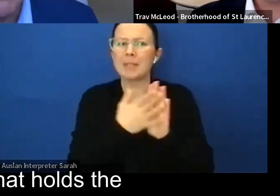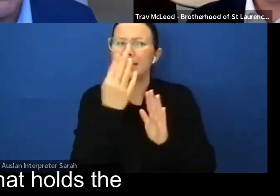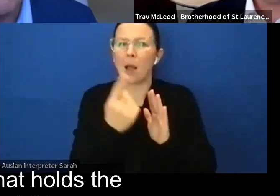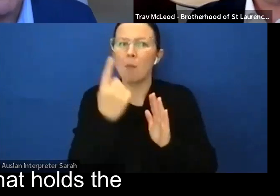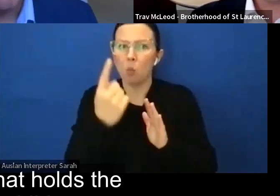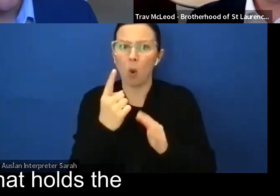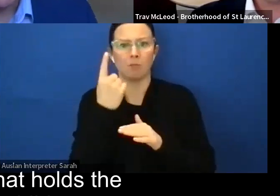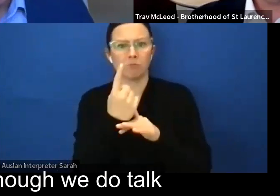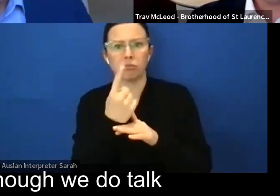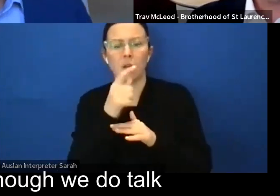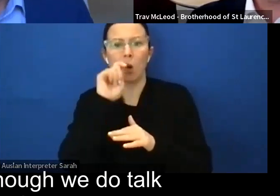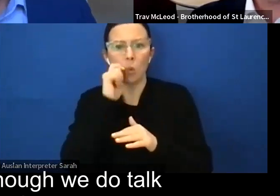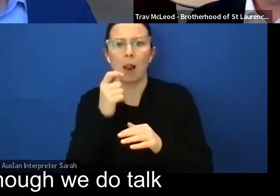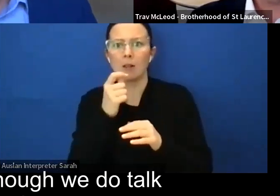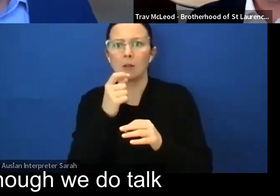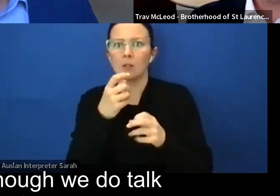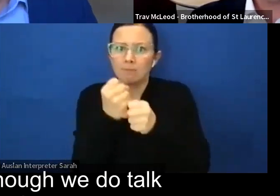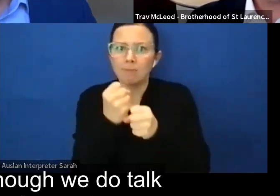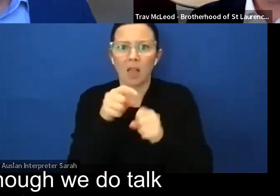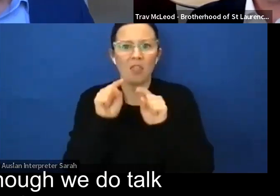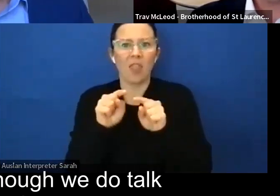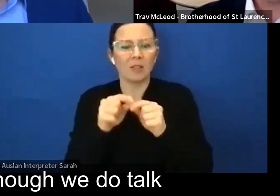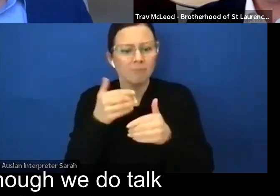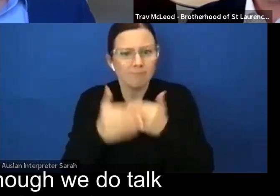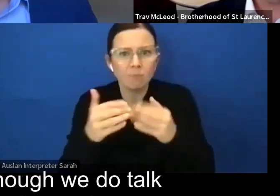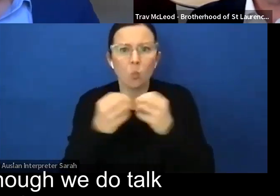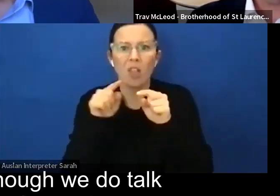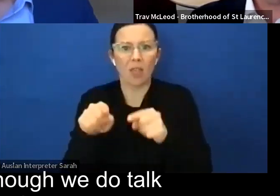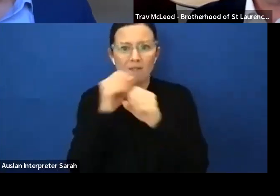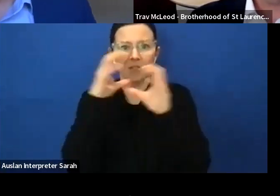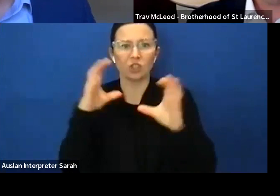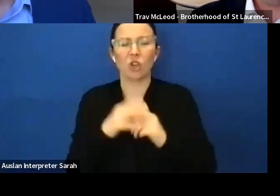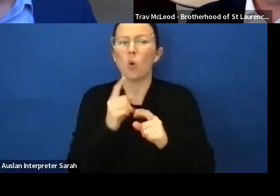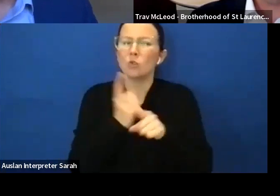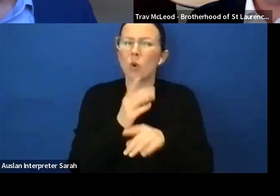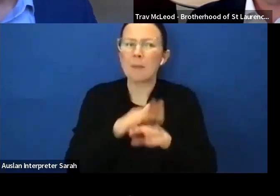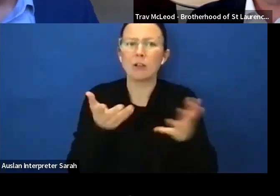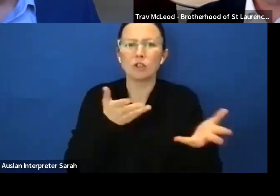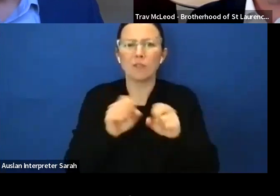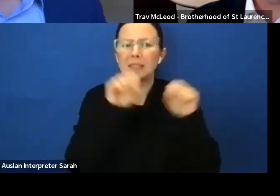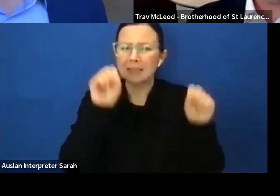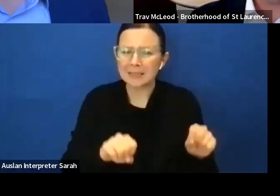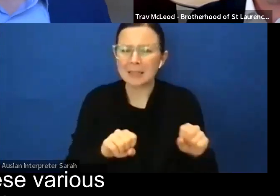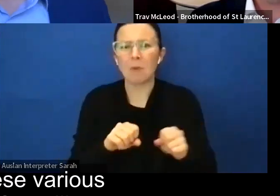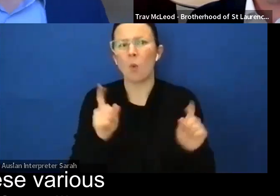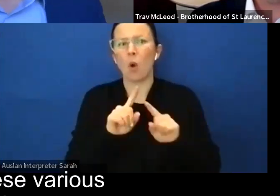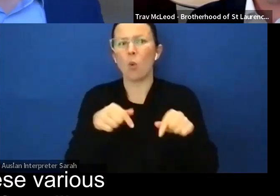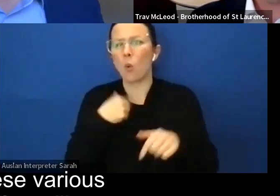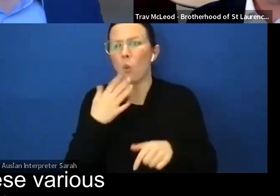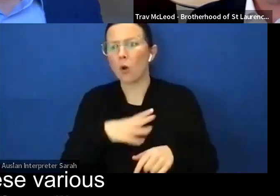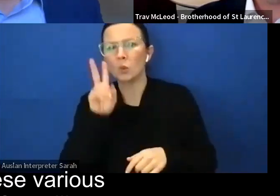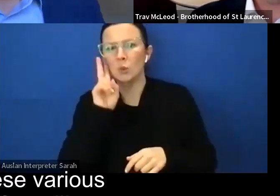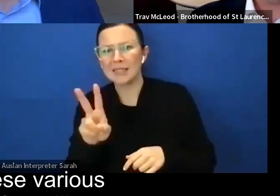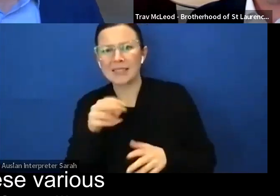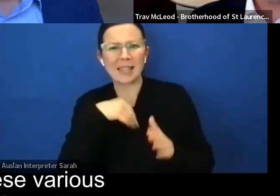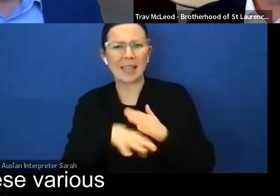vision for children. Because even though we do talk about these service systems, about what we want to see in all of these